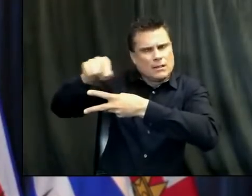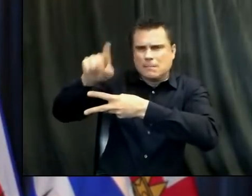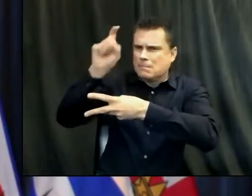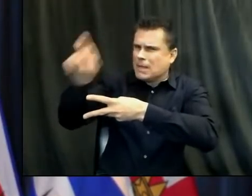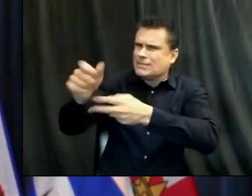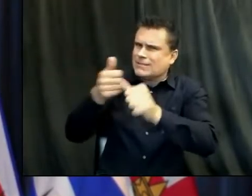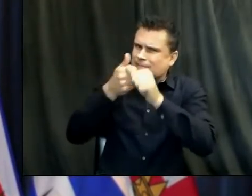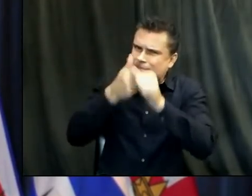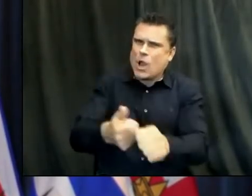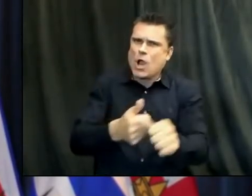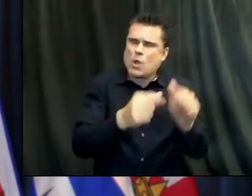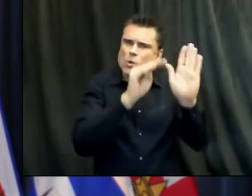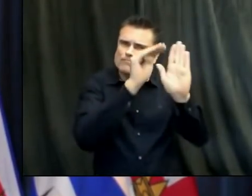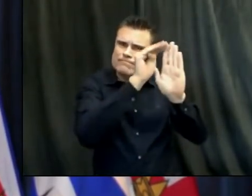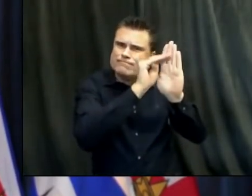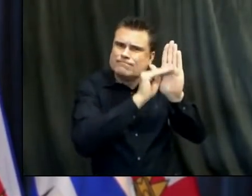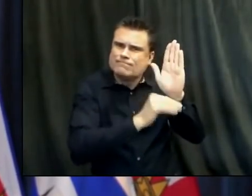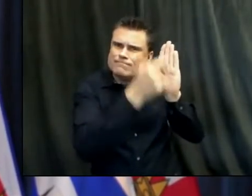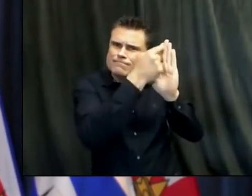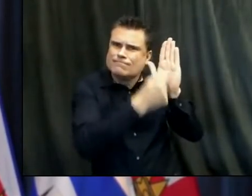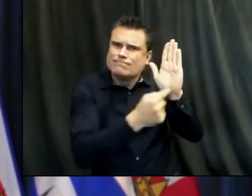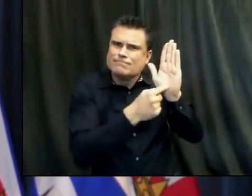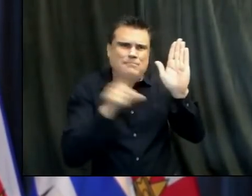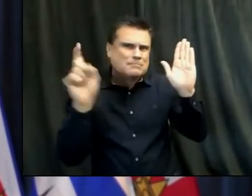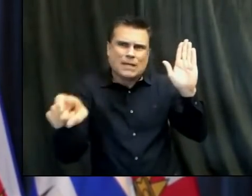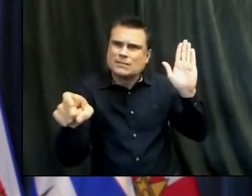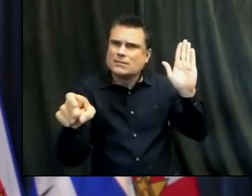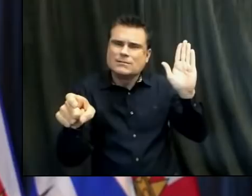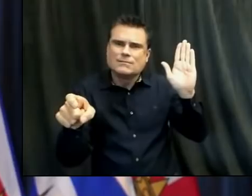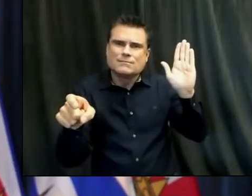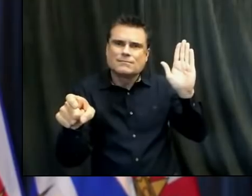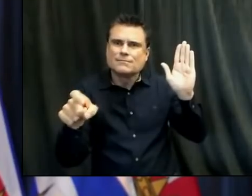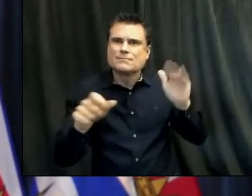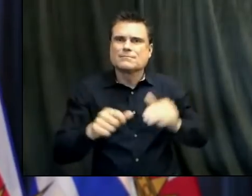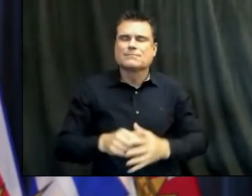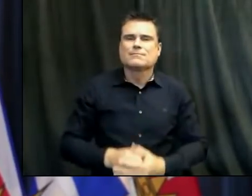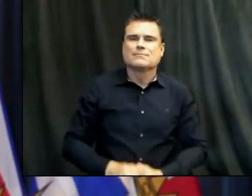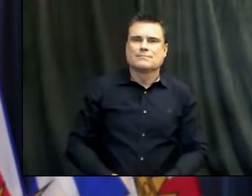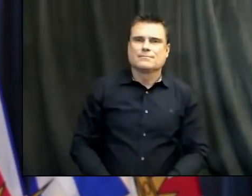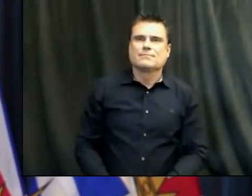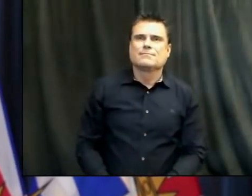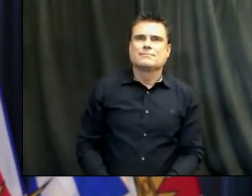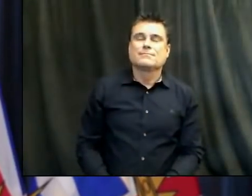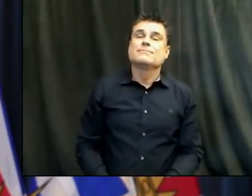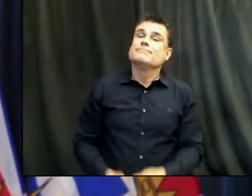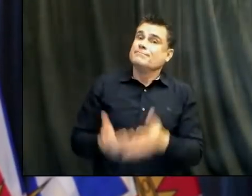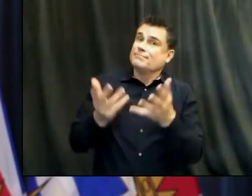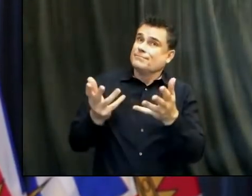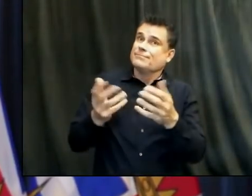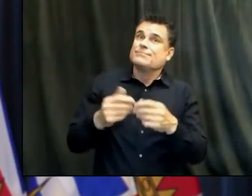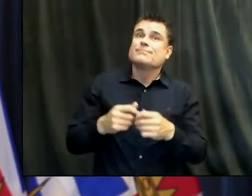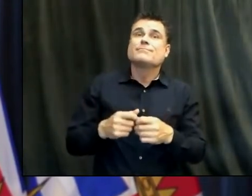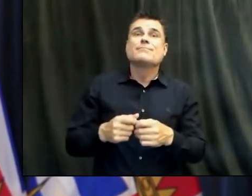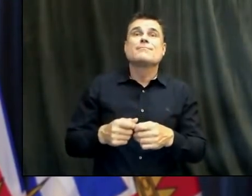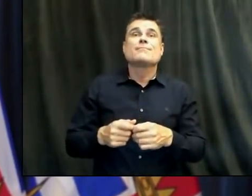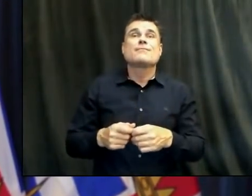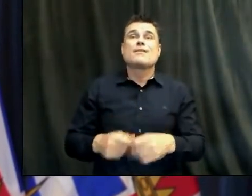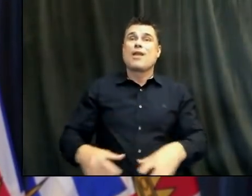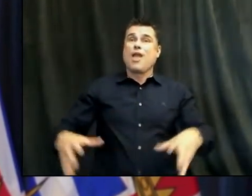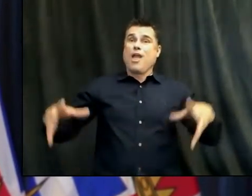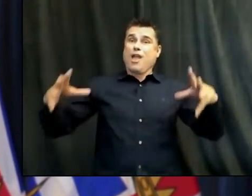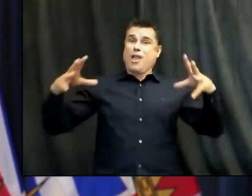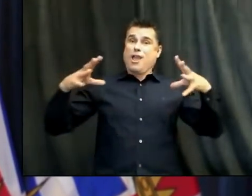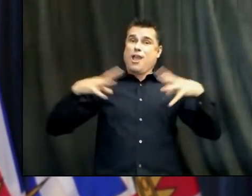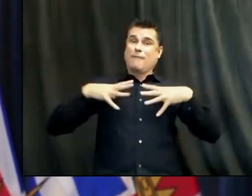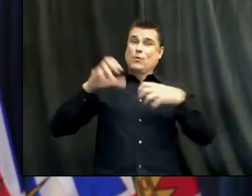And first, in French, I just want to remind people, because I think the evidence so shows this, is the